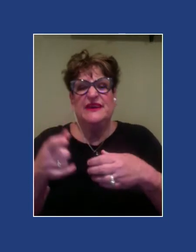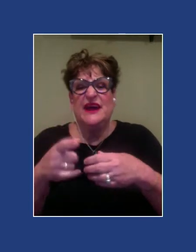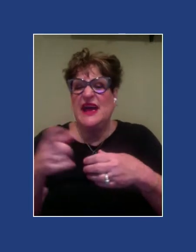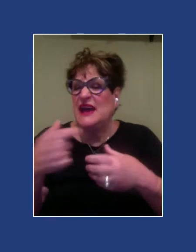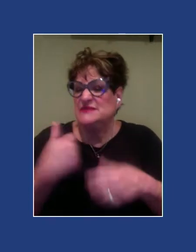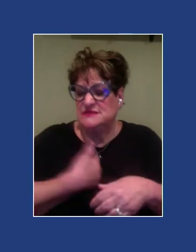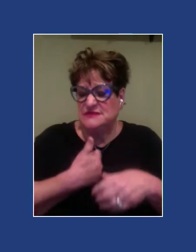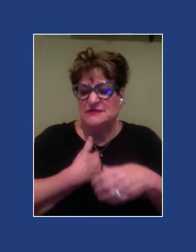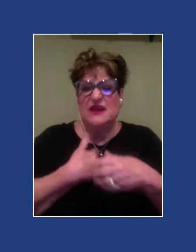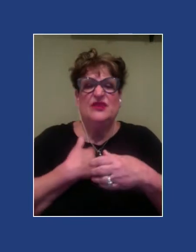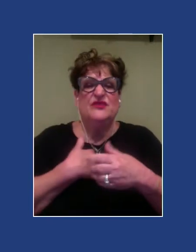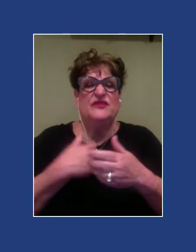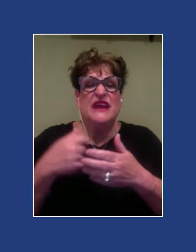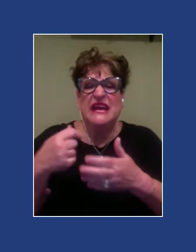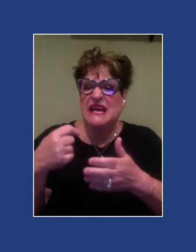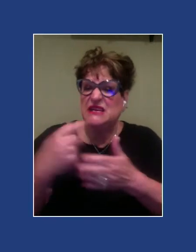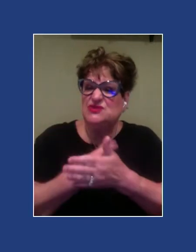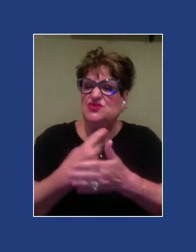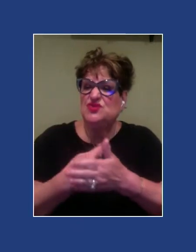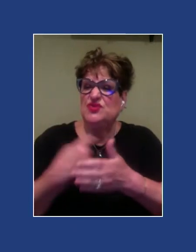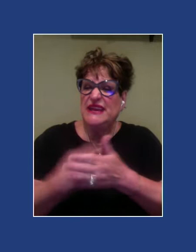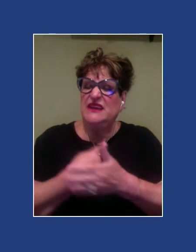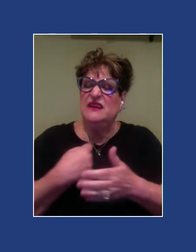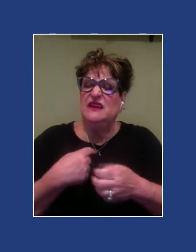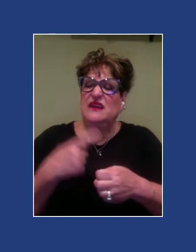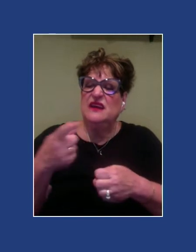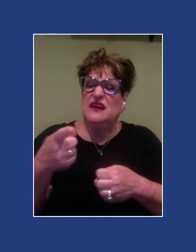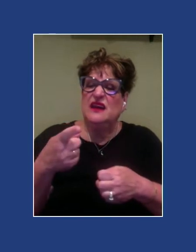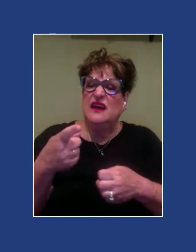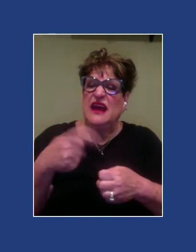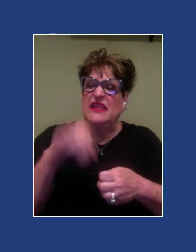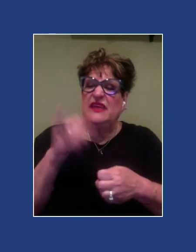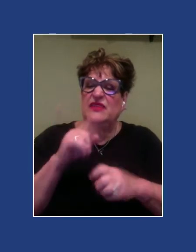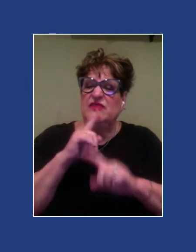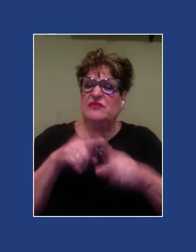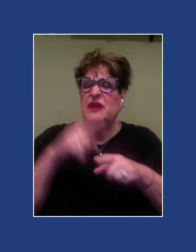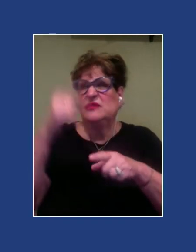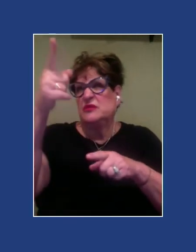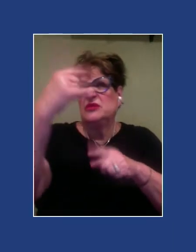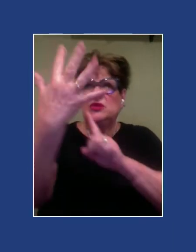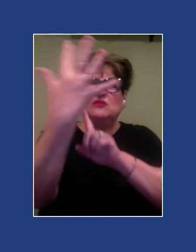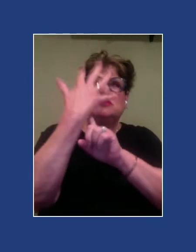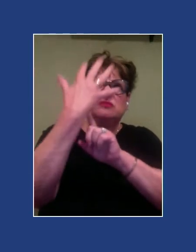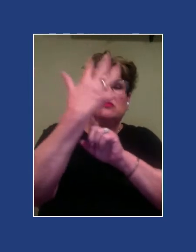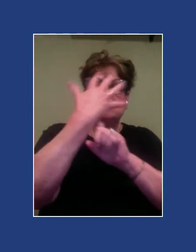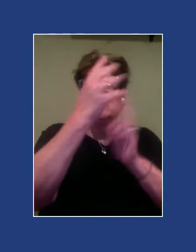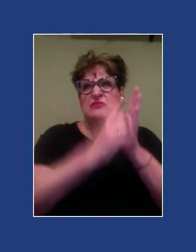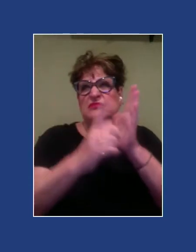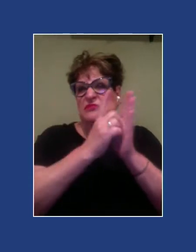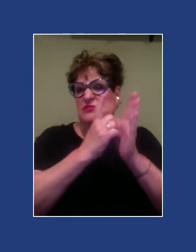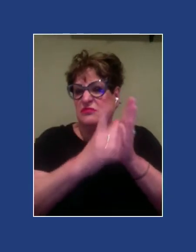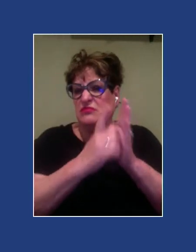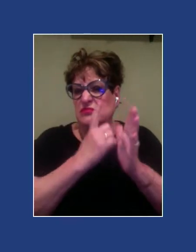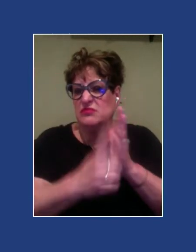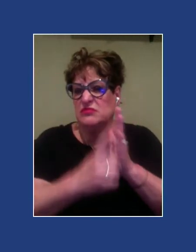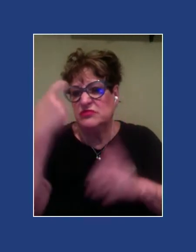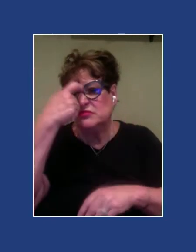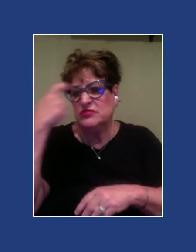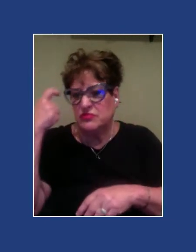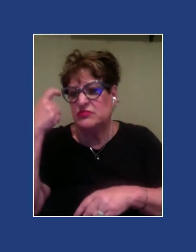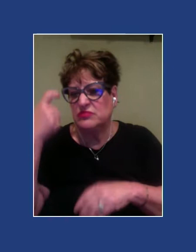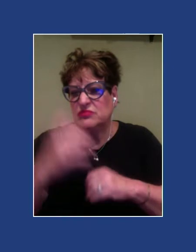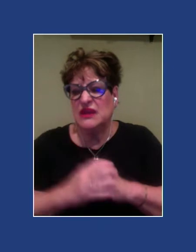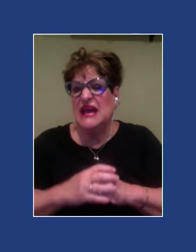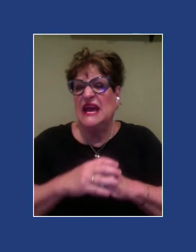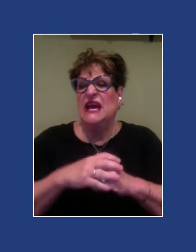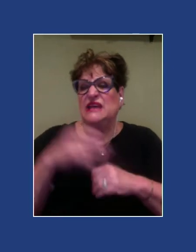among trans and gender diverse people are thought to largely be responses to societal discrimination and rooted in experiences of gender dysphoria